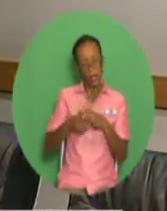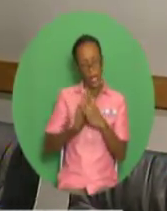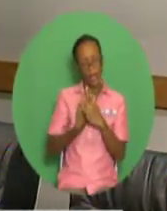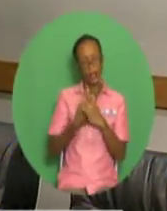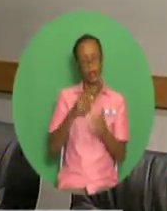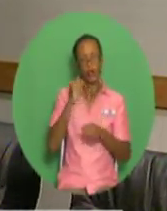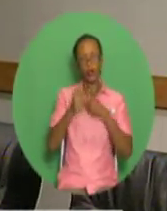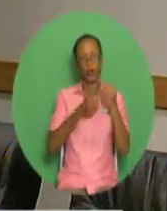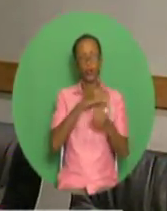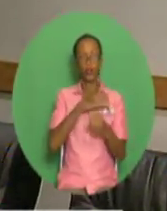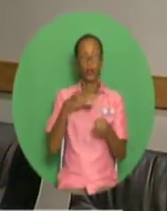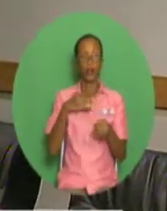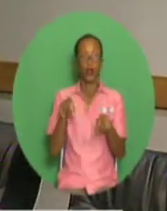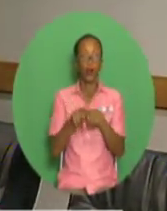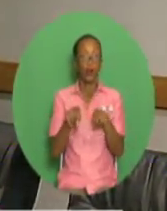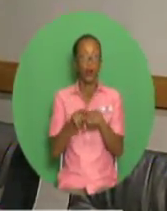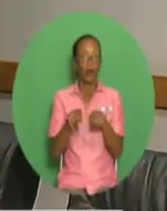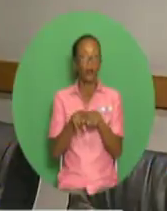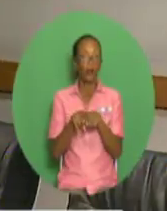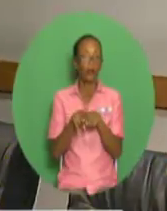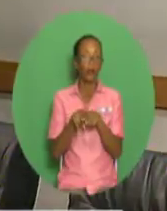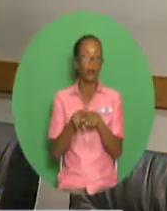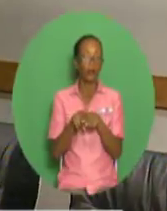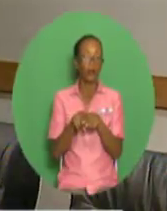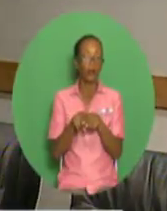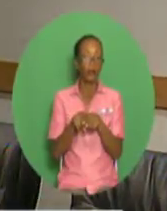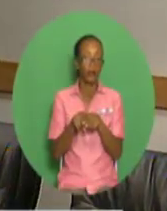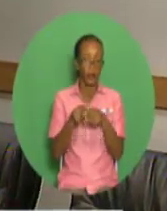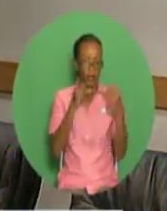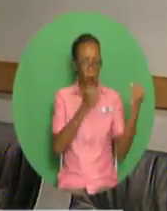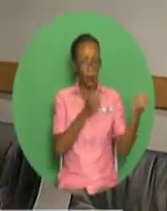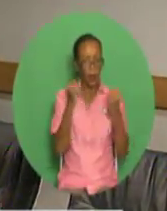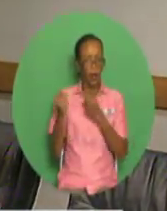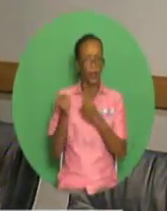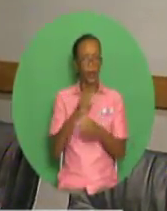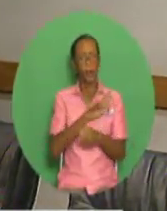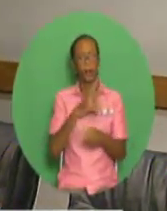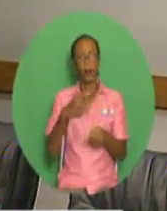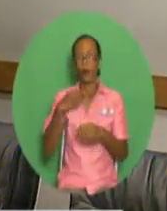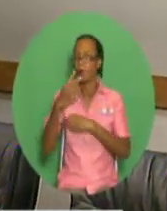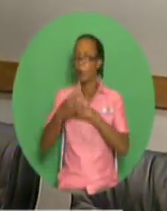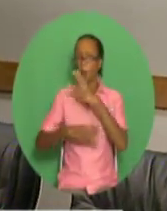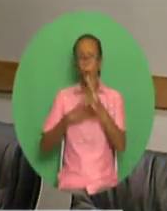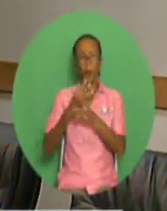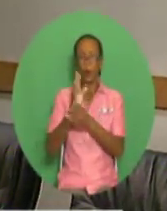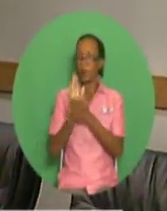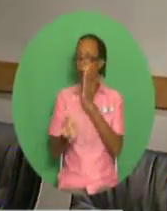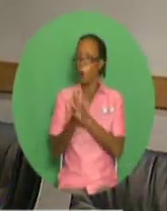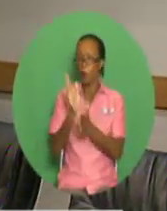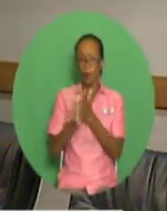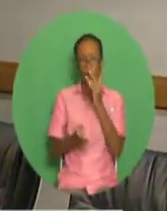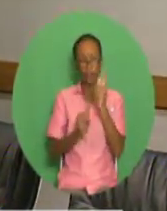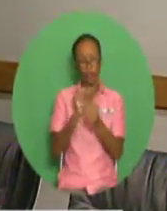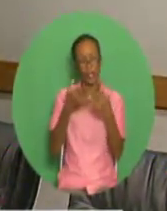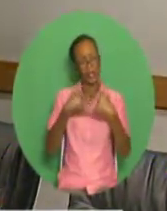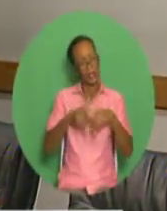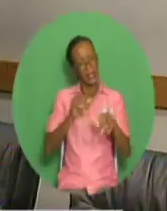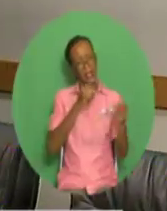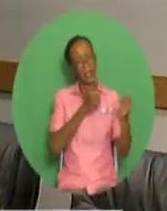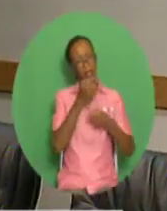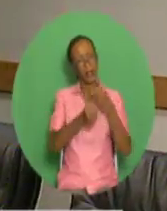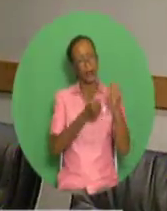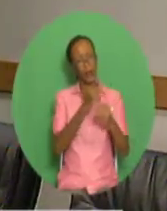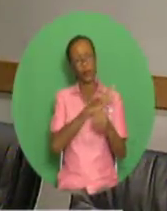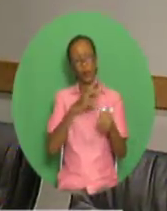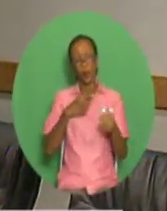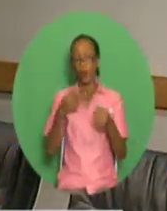One of the things as well that we're looking at, which is outdated, is boxing boards. Across the world, we don't have boxing boards anymore. They're combat sports commissions.